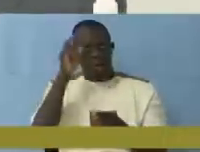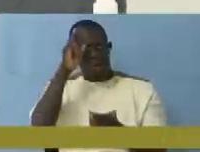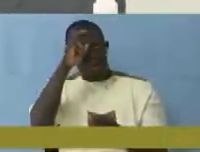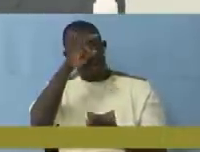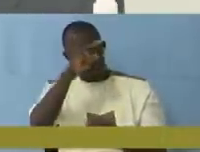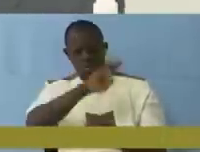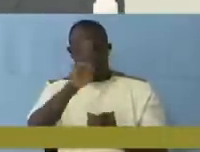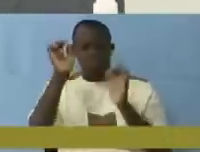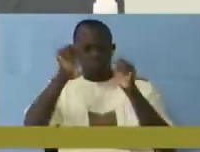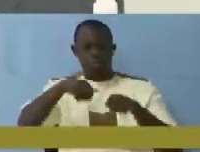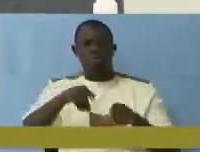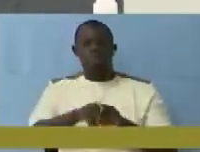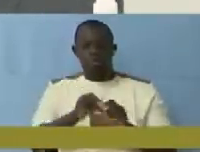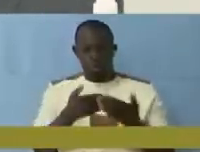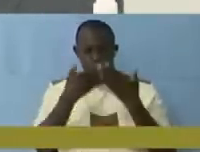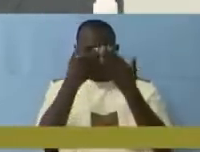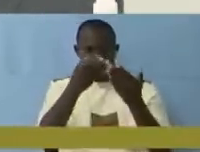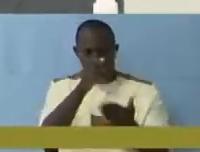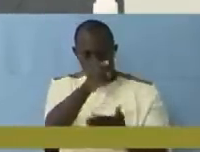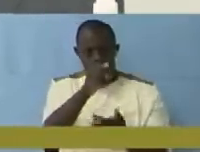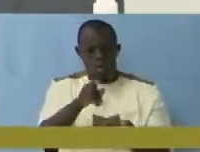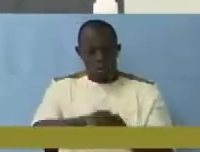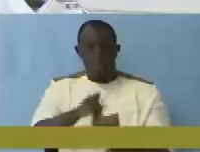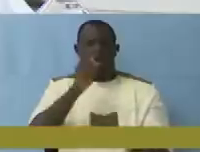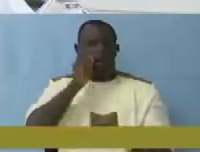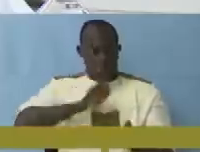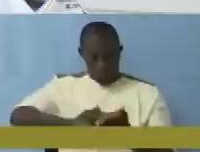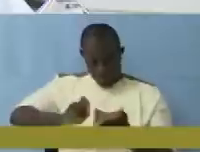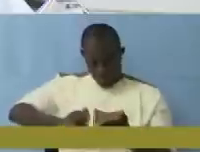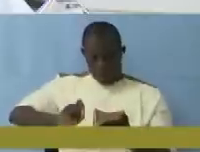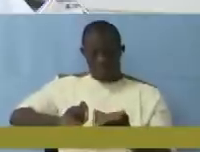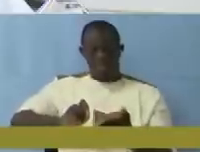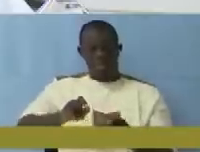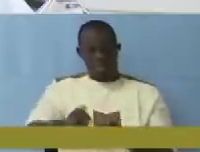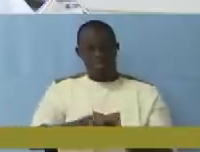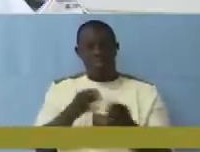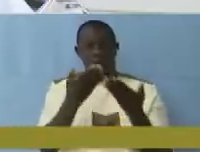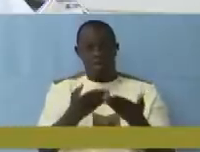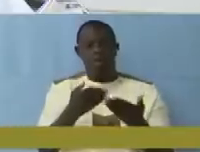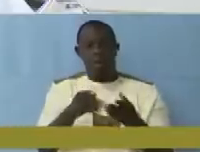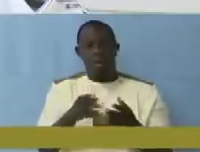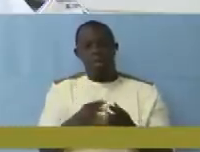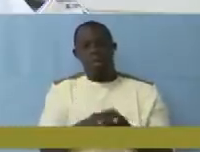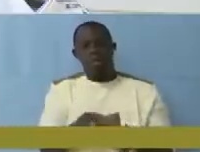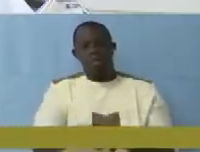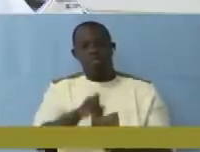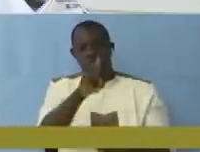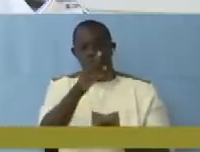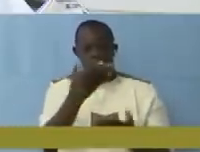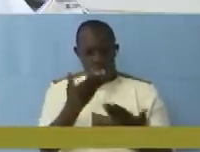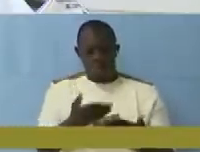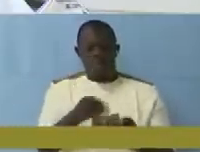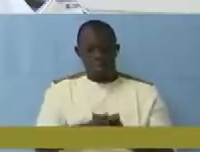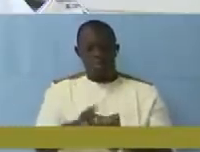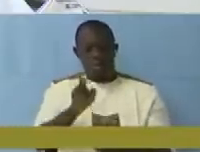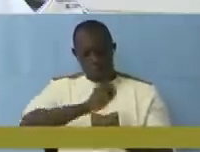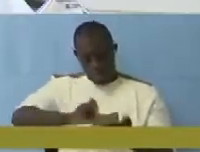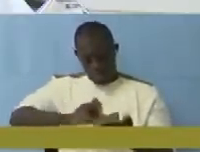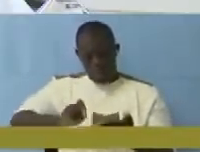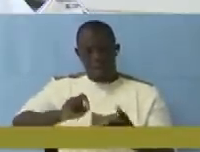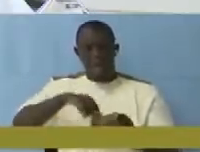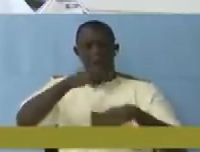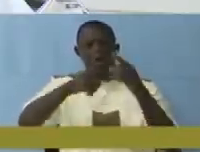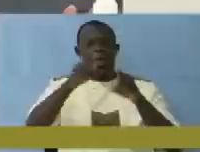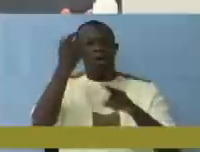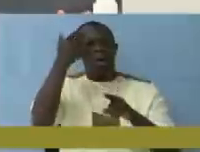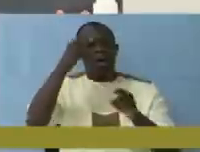Okay. We would give you a pen, and during the run, write us the organigram of